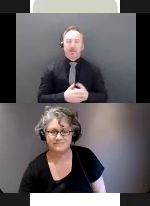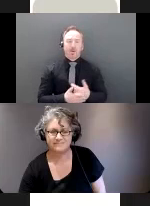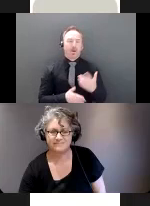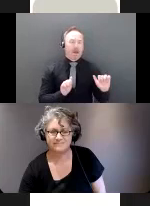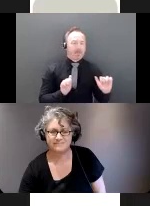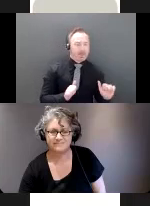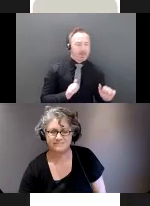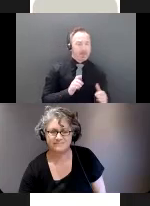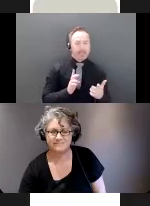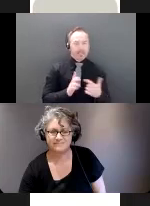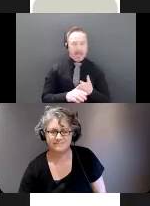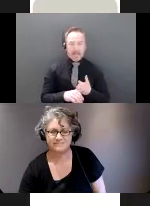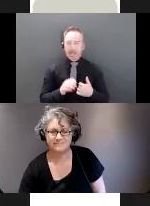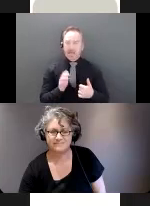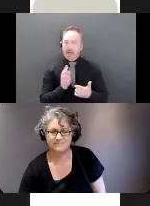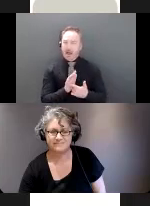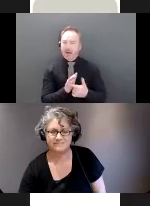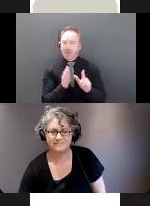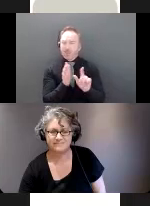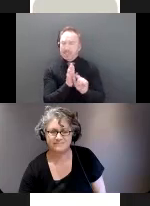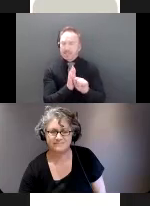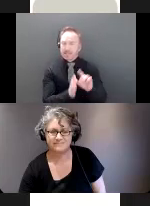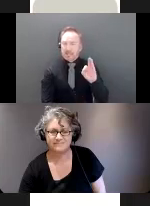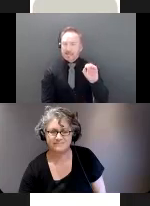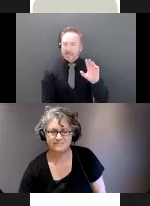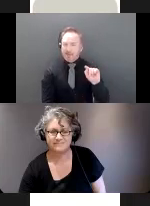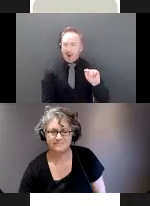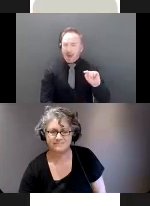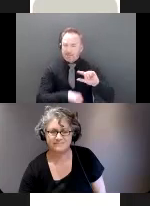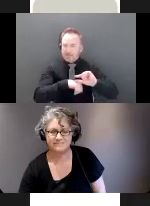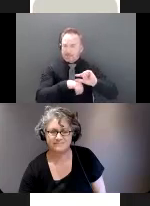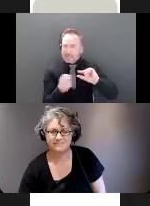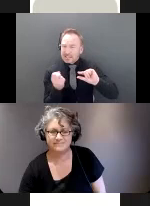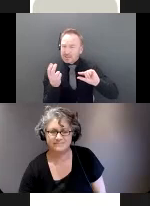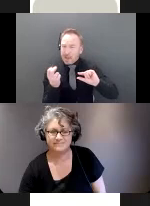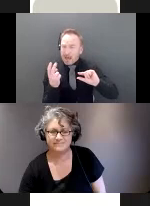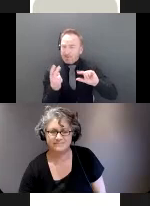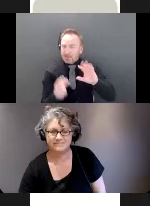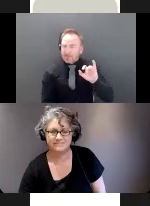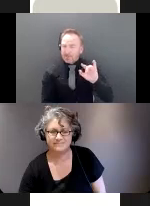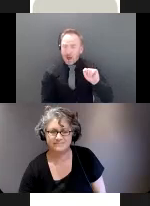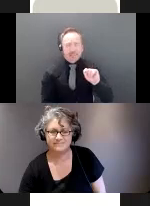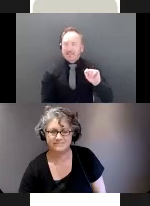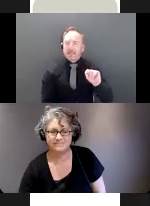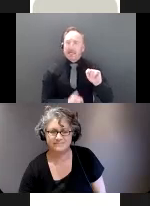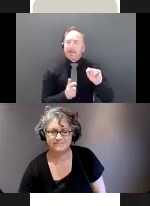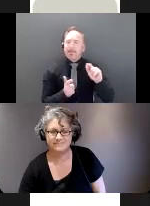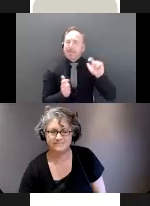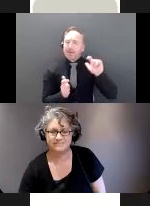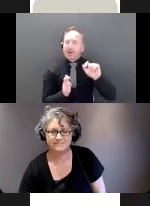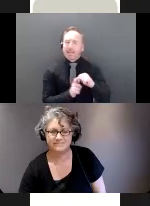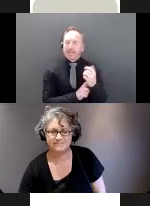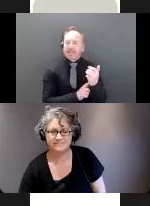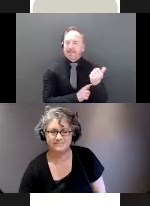16 typically. And looking at your font, are you using an accessible font? Typically,